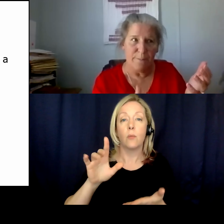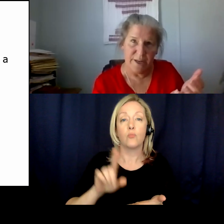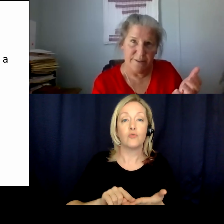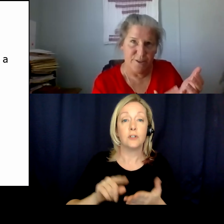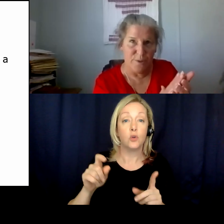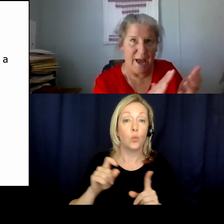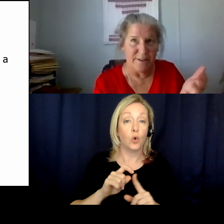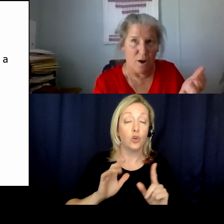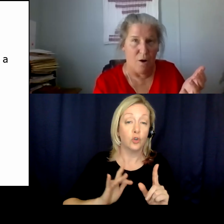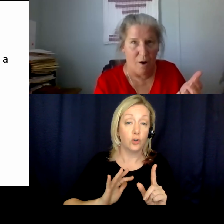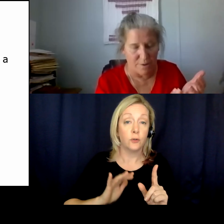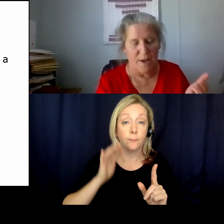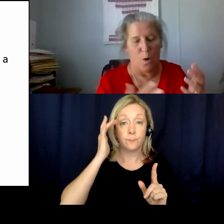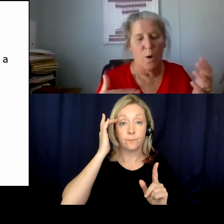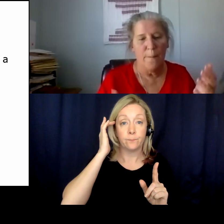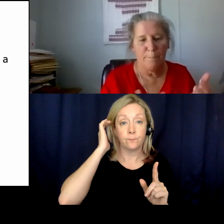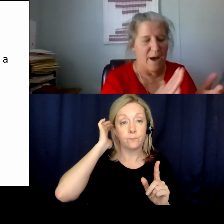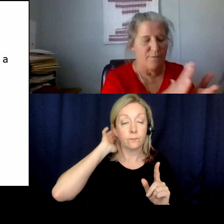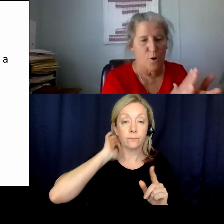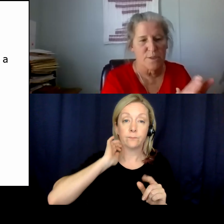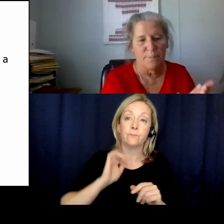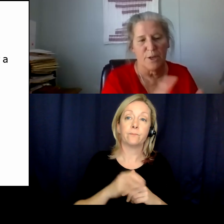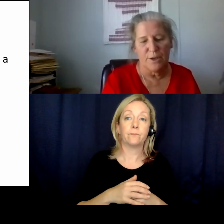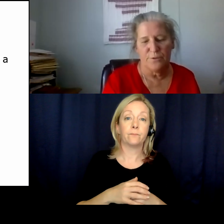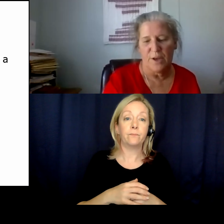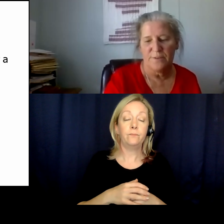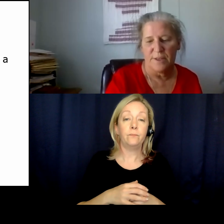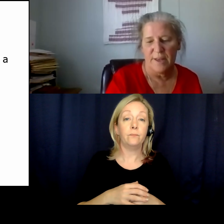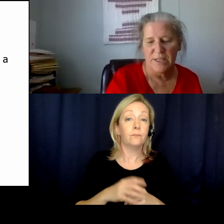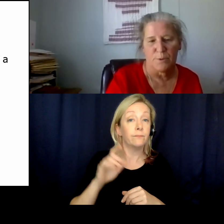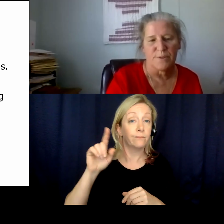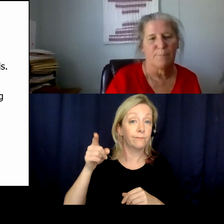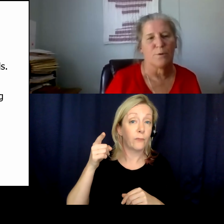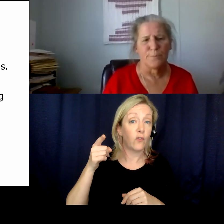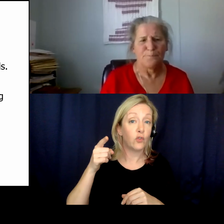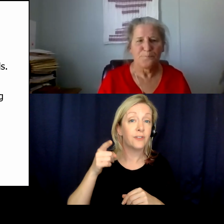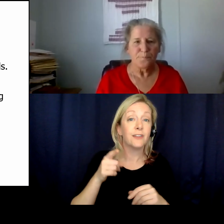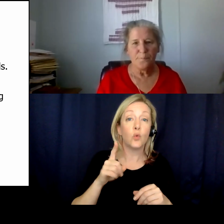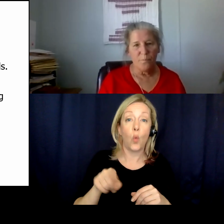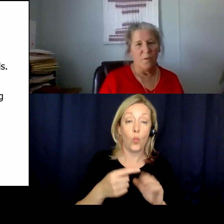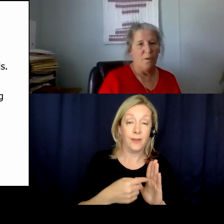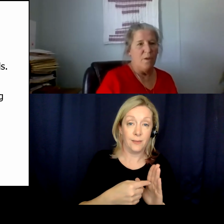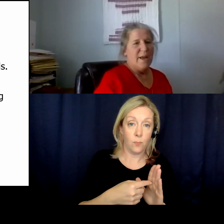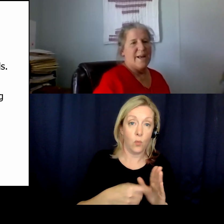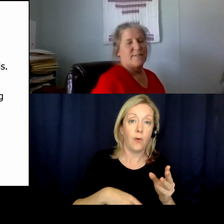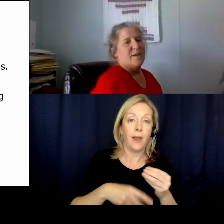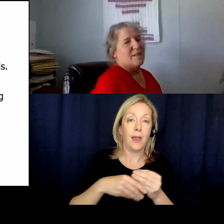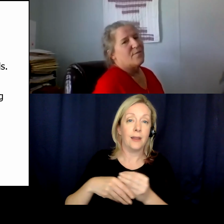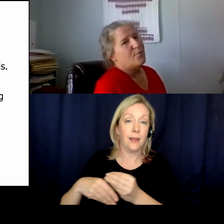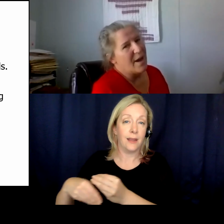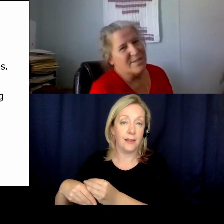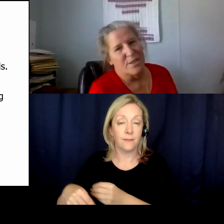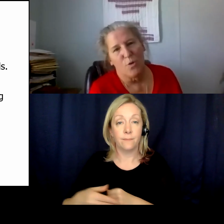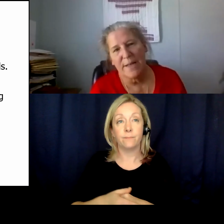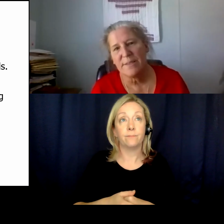So I'm going to do that also. But first, I'm going to use just the tangible symbols. It's